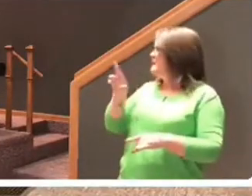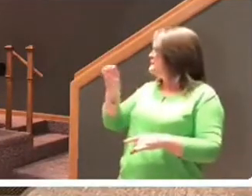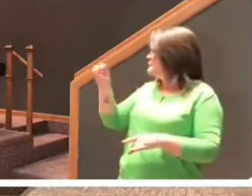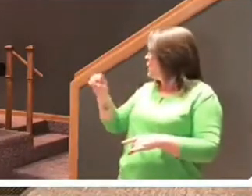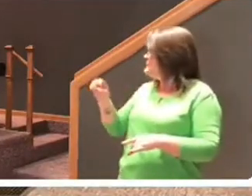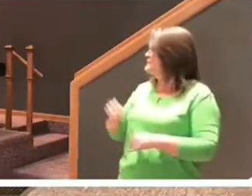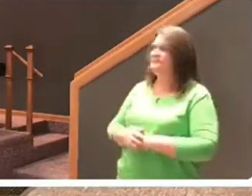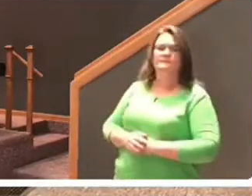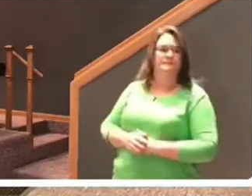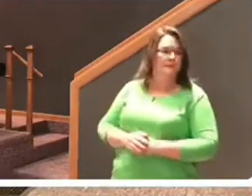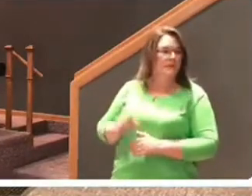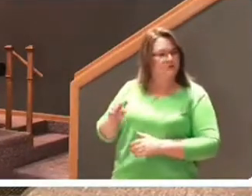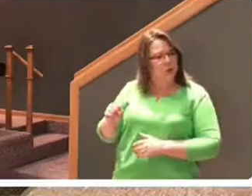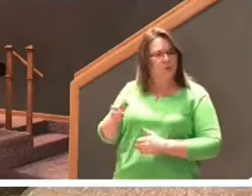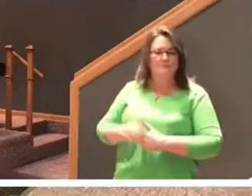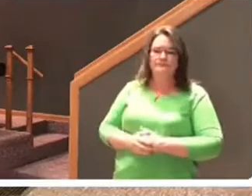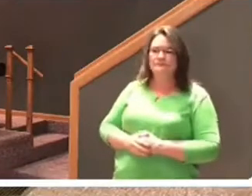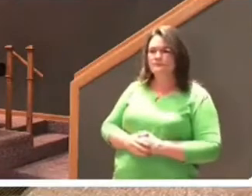And so,